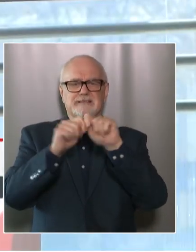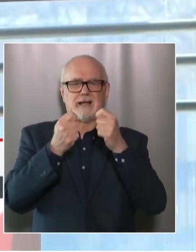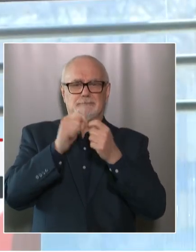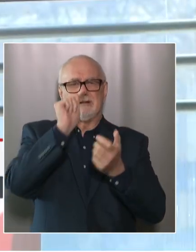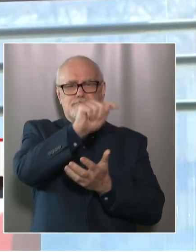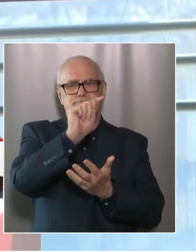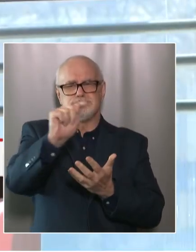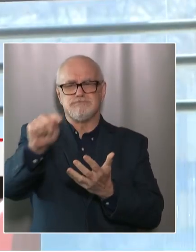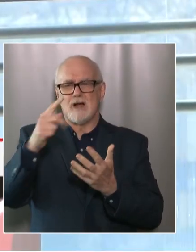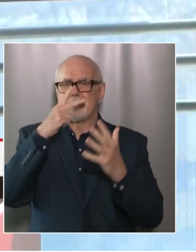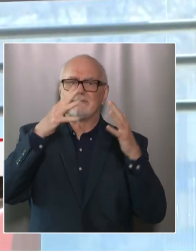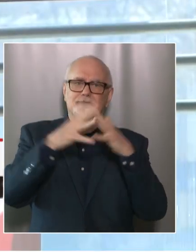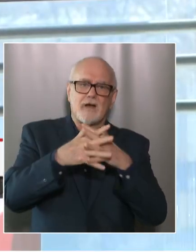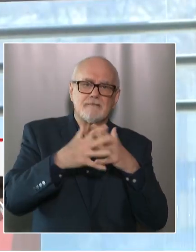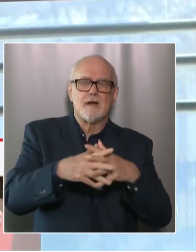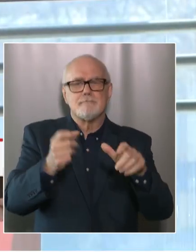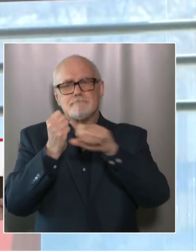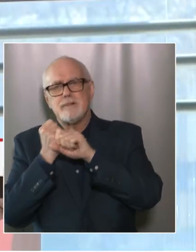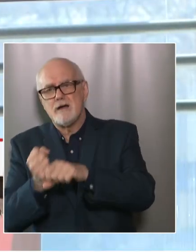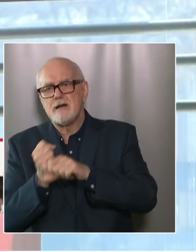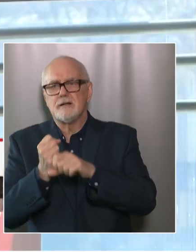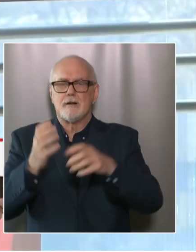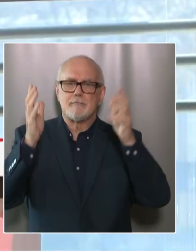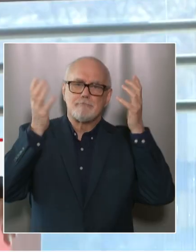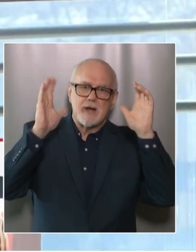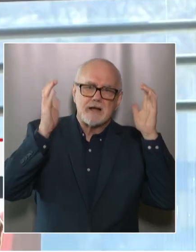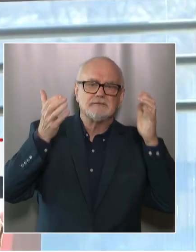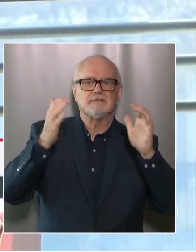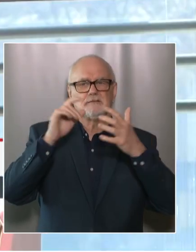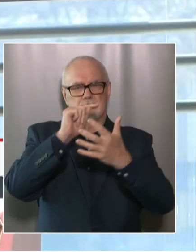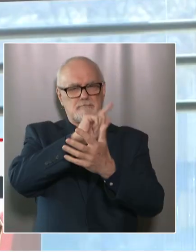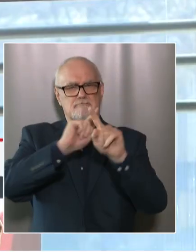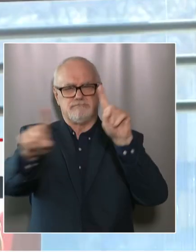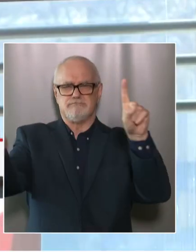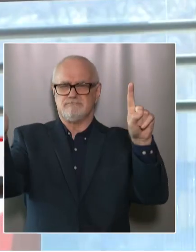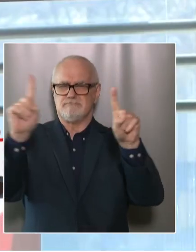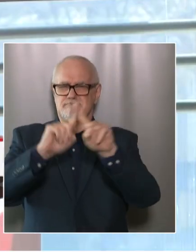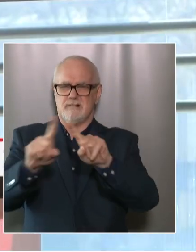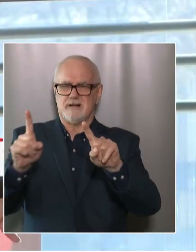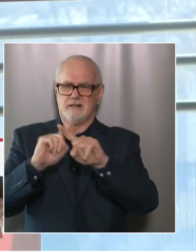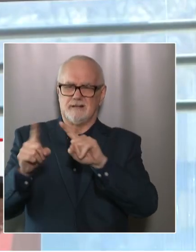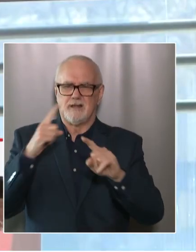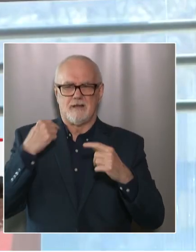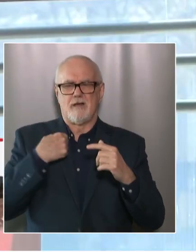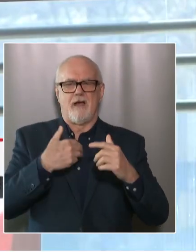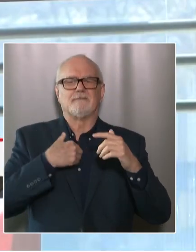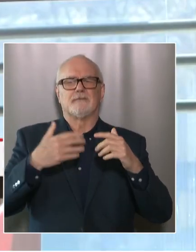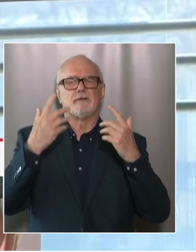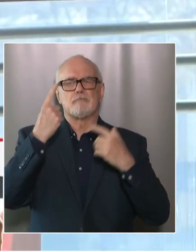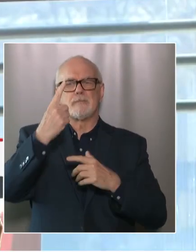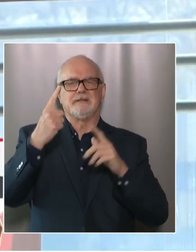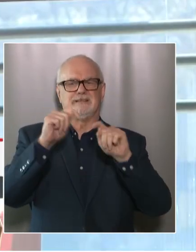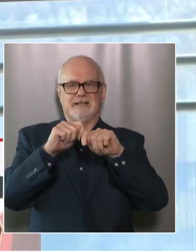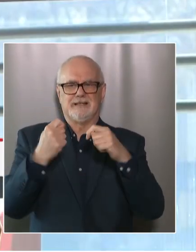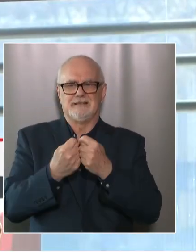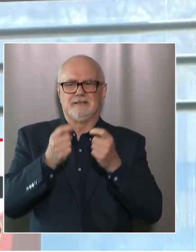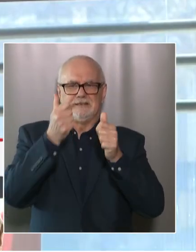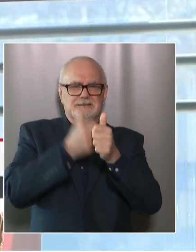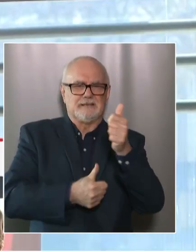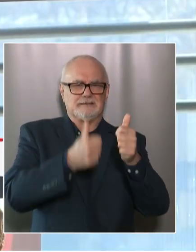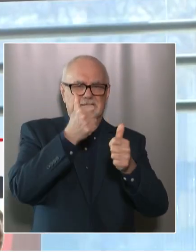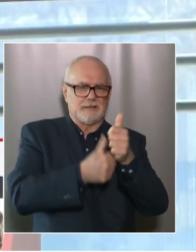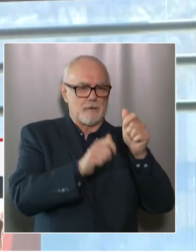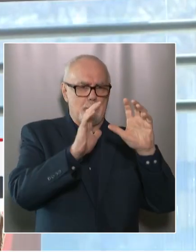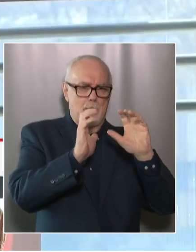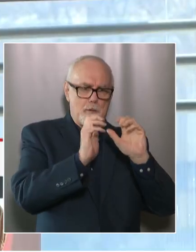think, Jack Evans likes to say this one, I think there are only 5 other cities that can say that, maybe 4 others. And I think we're the 5th that